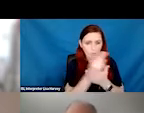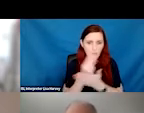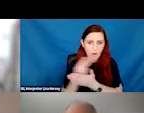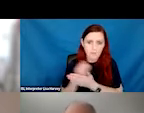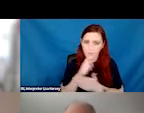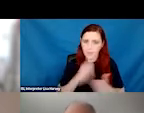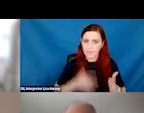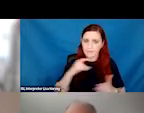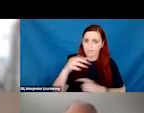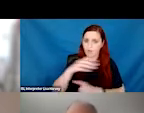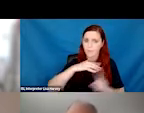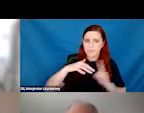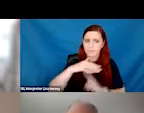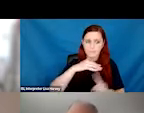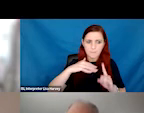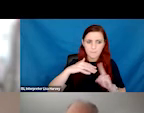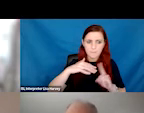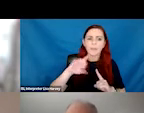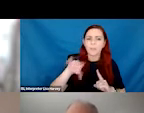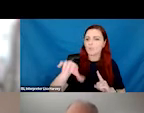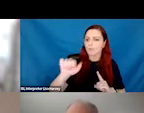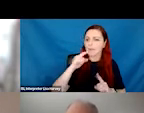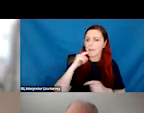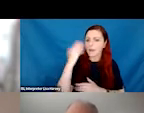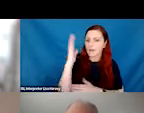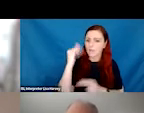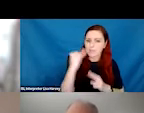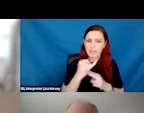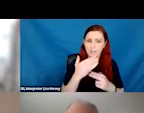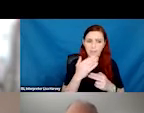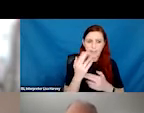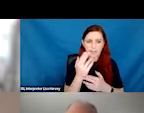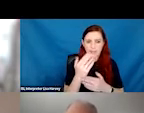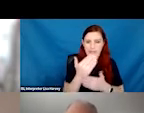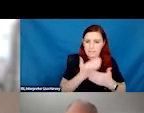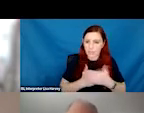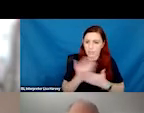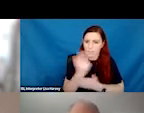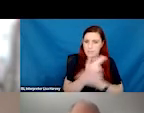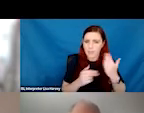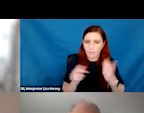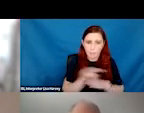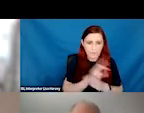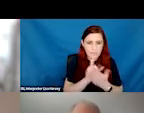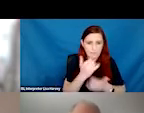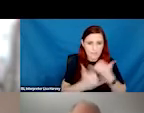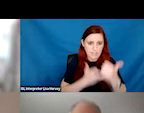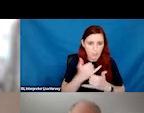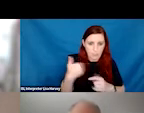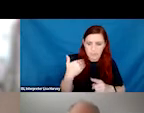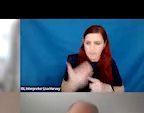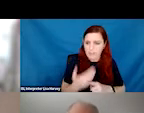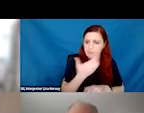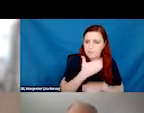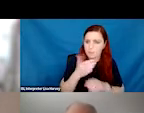environment. She lectures extensively in interior design for over 17 years and continues to work